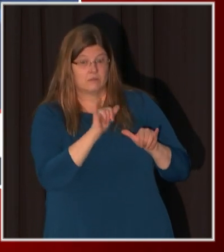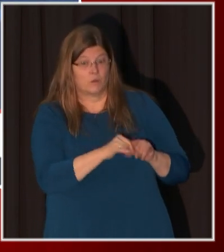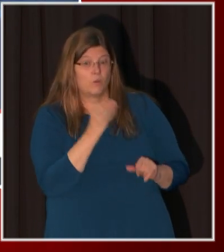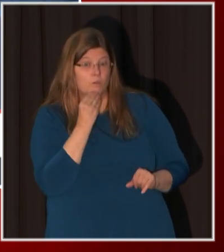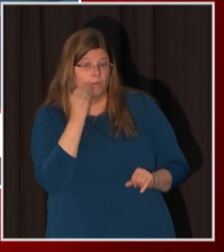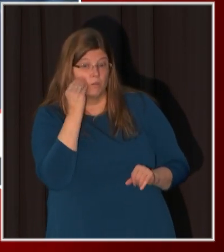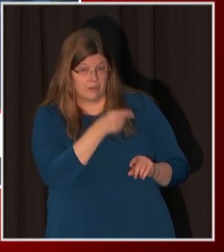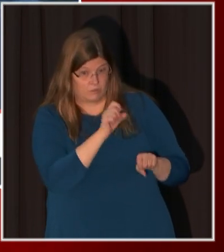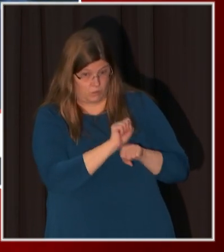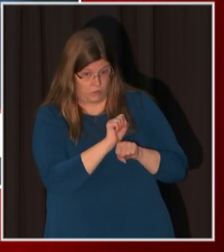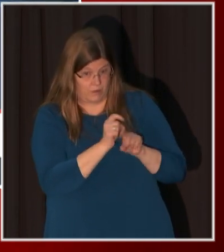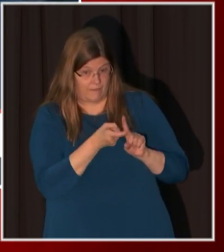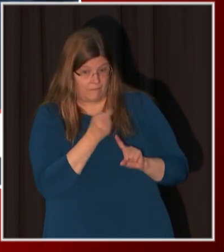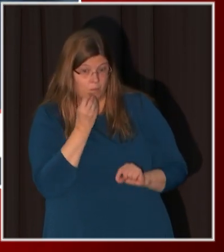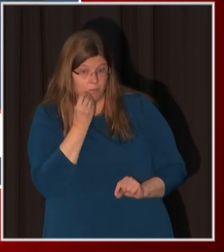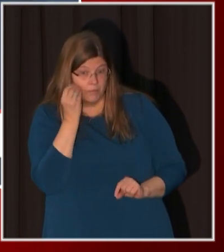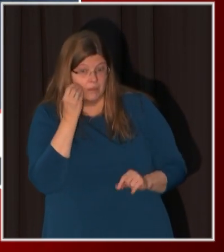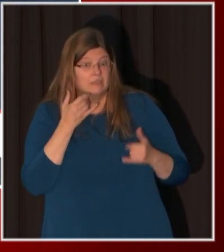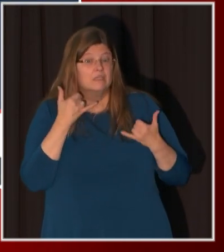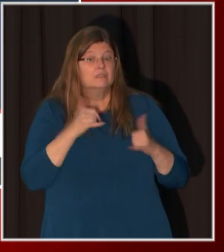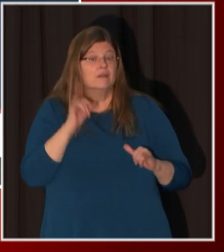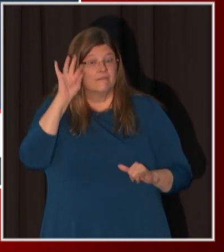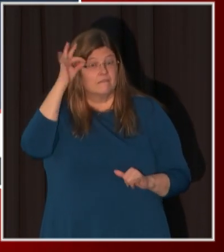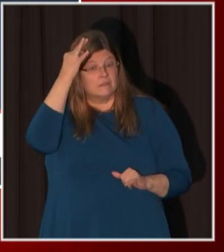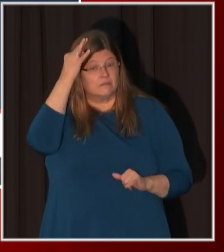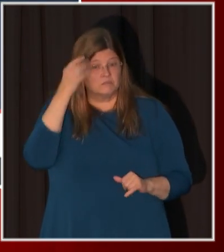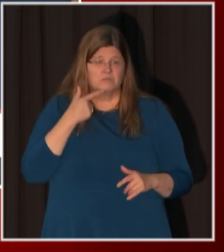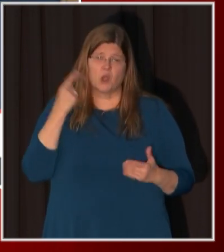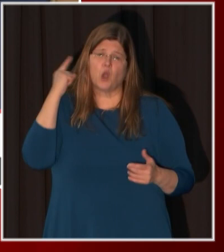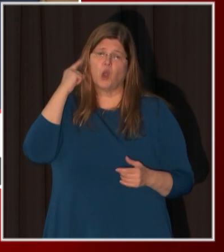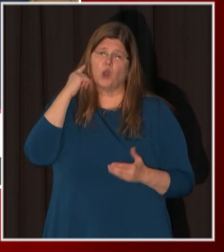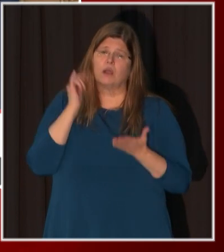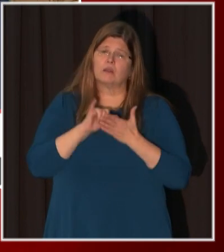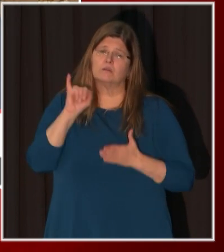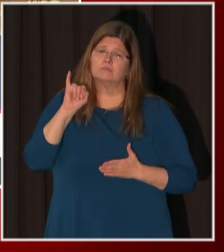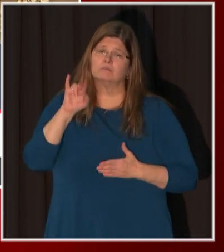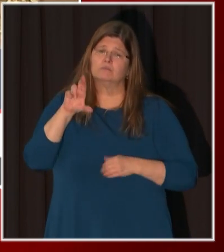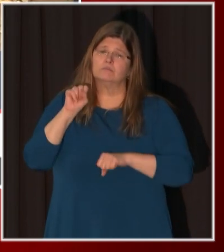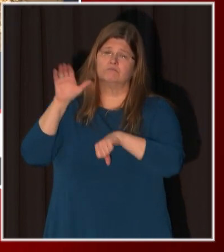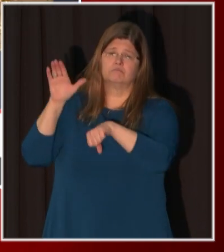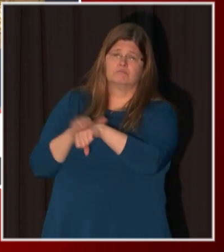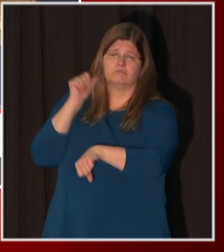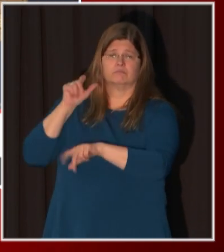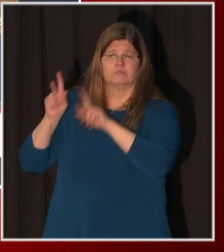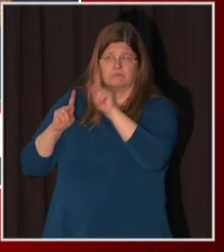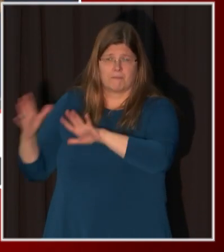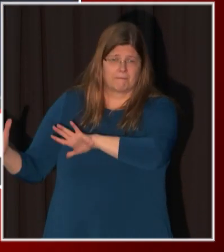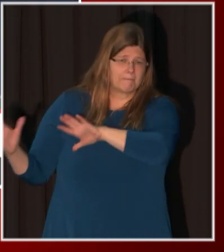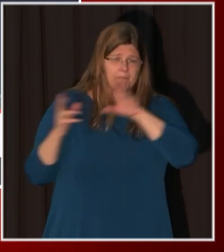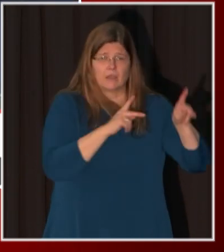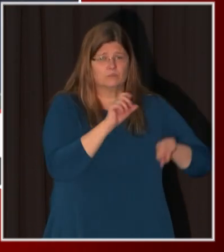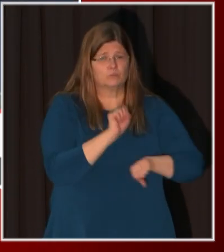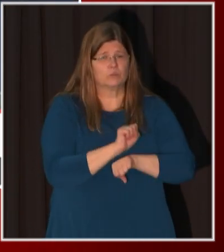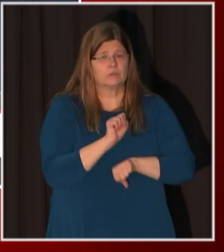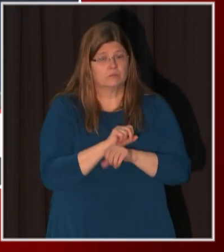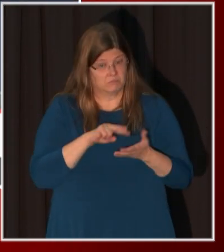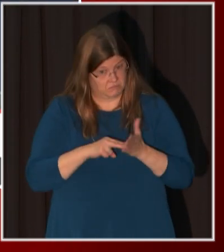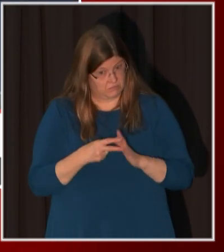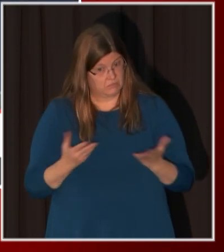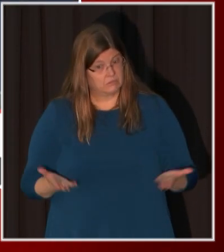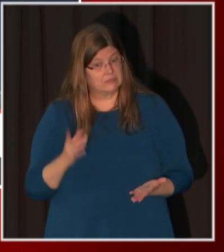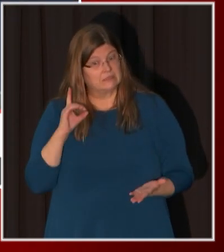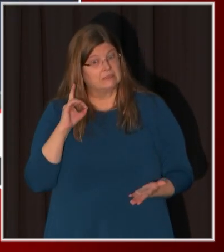We hear now the IRS is bringing employees back to work. Do you know if those are IRS employees based in the district? Have you talked to